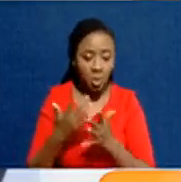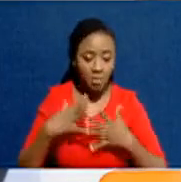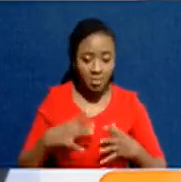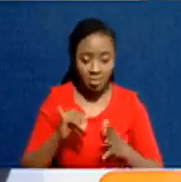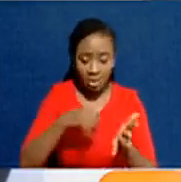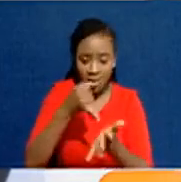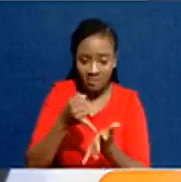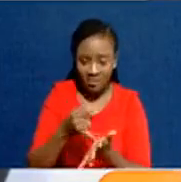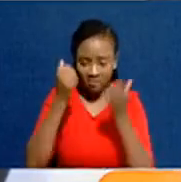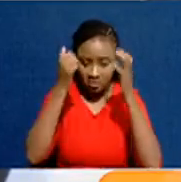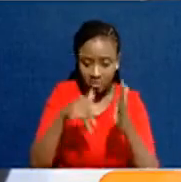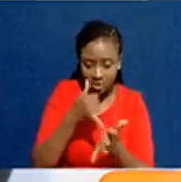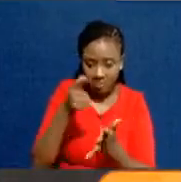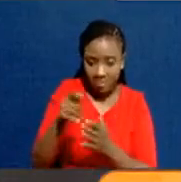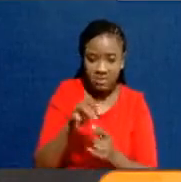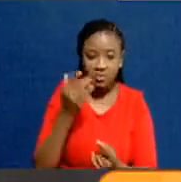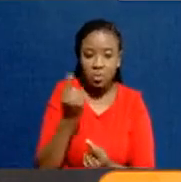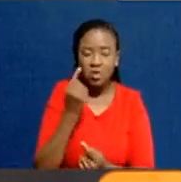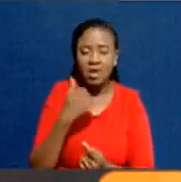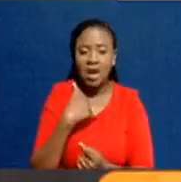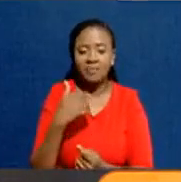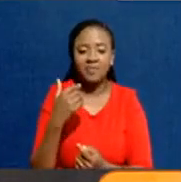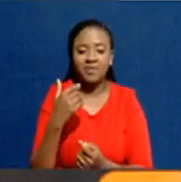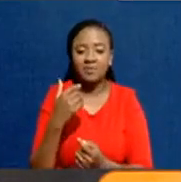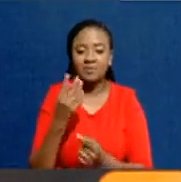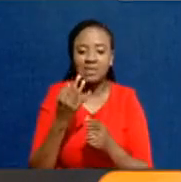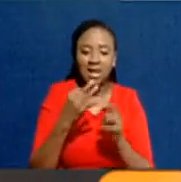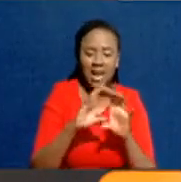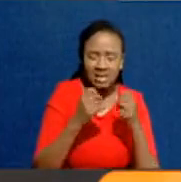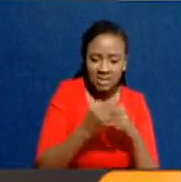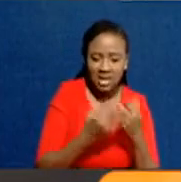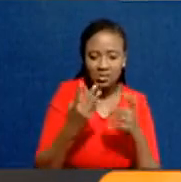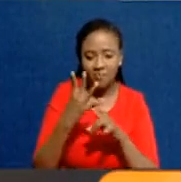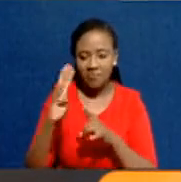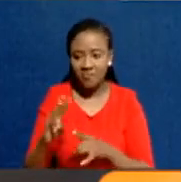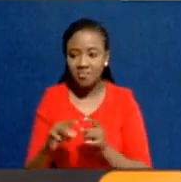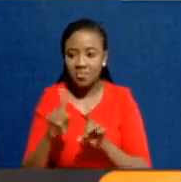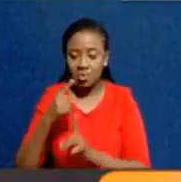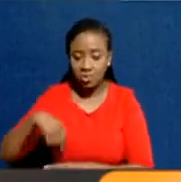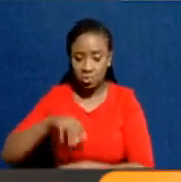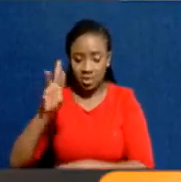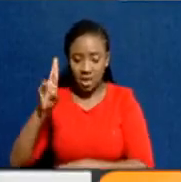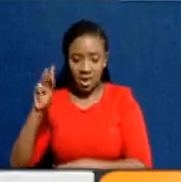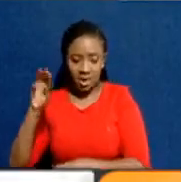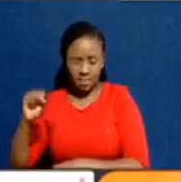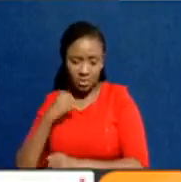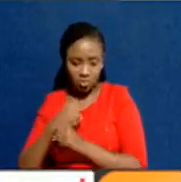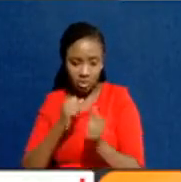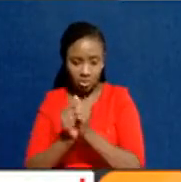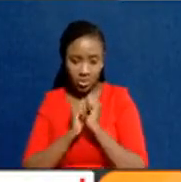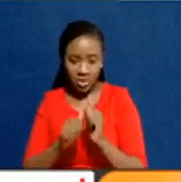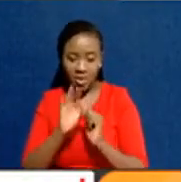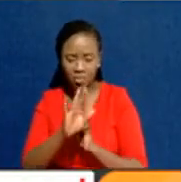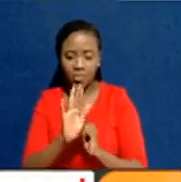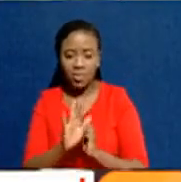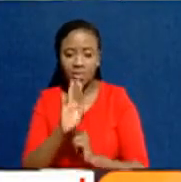unique in the sense that we only have candidates. We as Royal Media, we decided to partner with Booker Academy during this big event. It's an